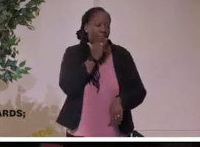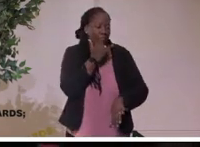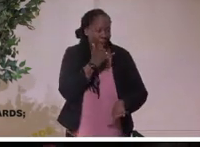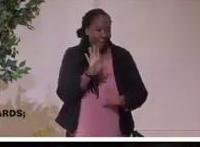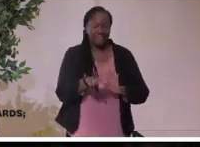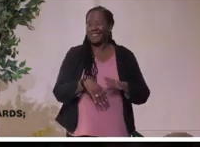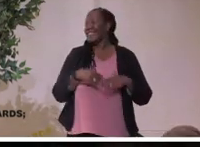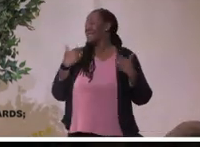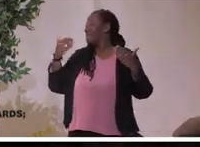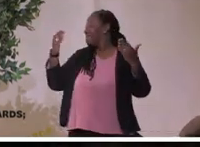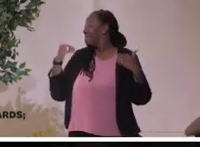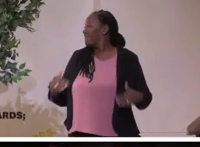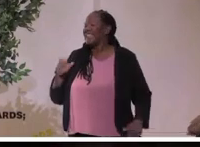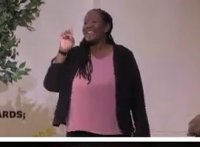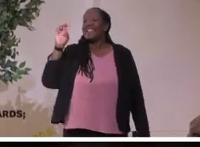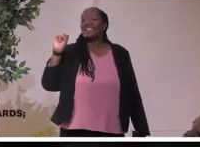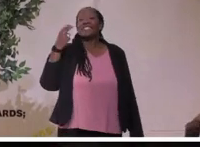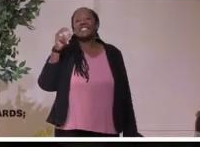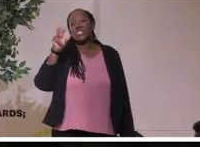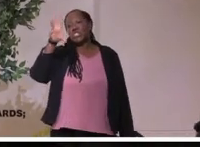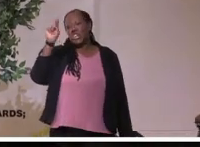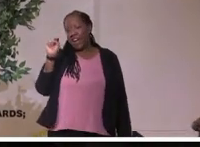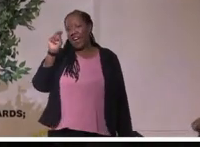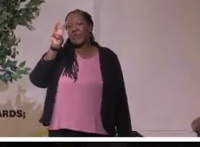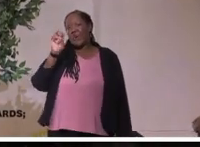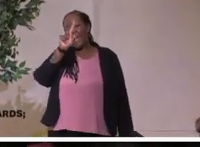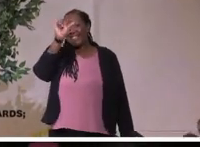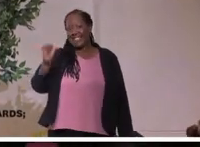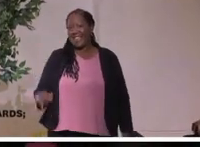Revered. We also have Deshaun Wesley, y'all. Yeah?